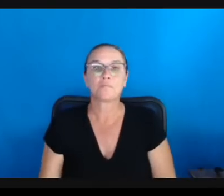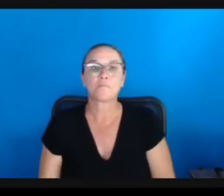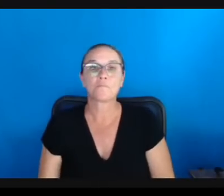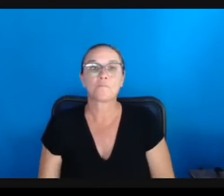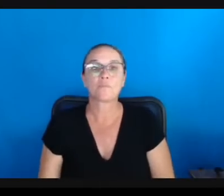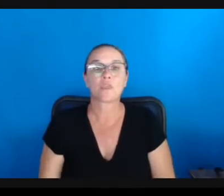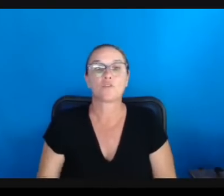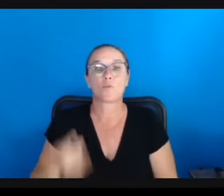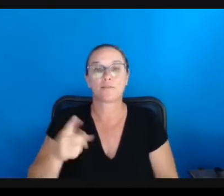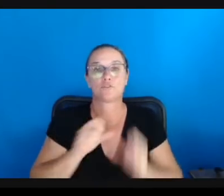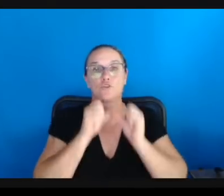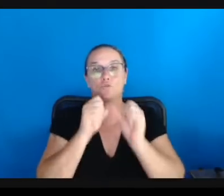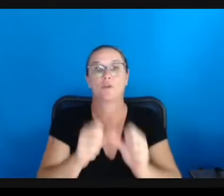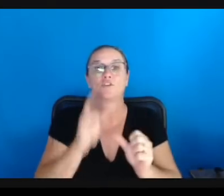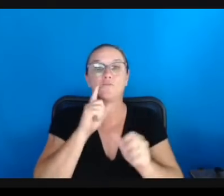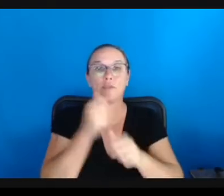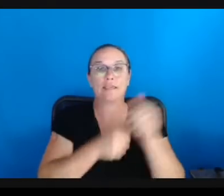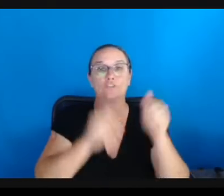by episode,